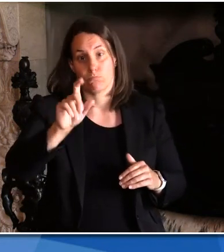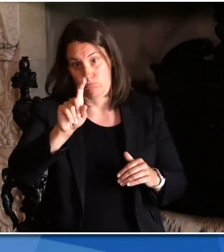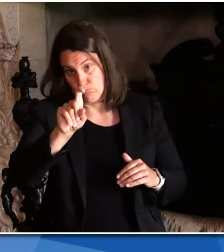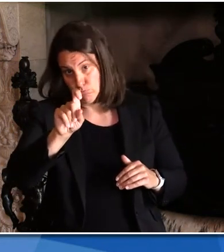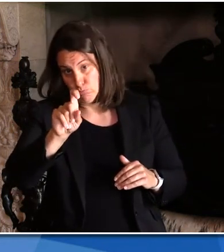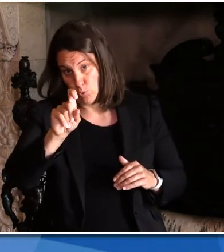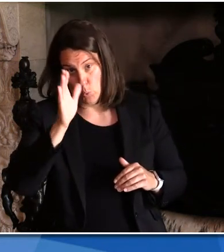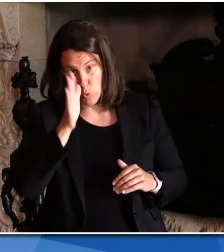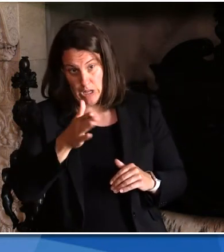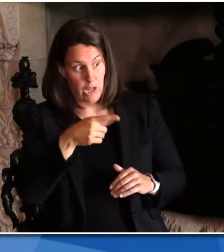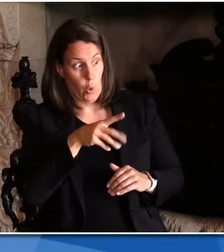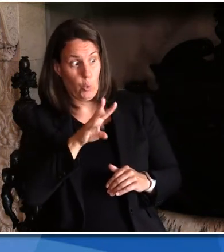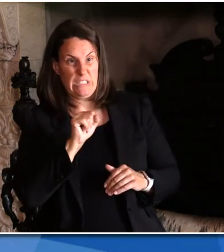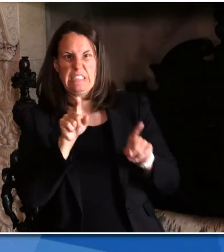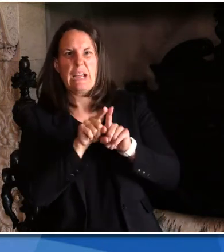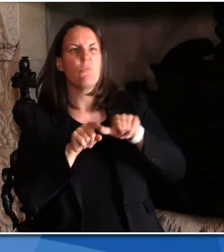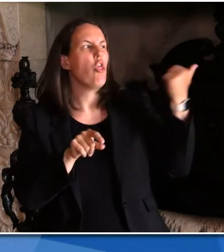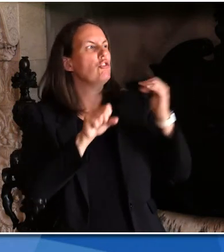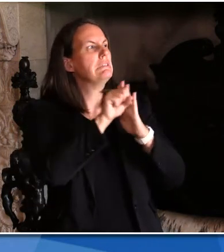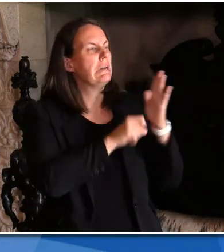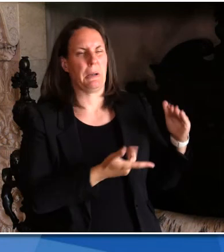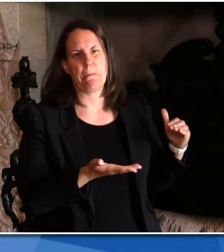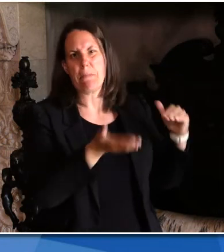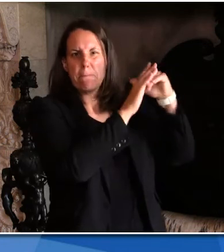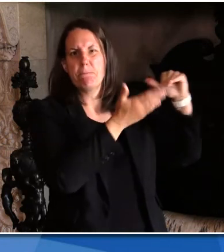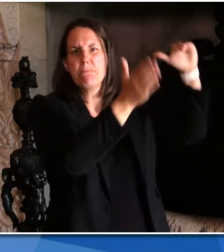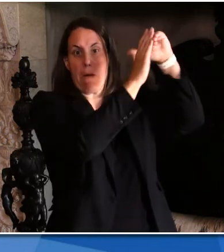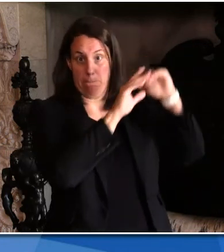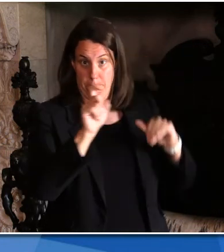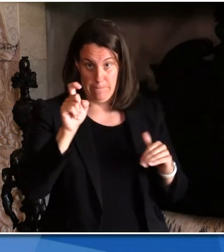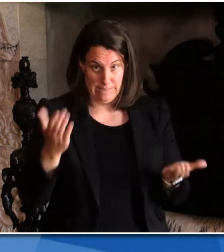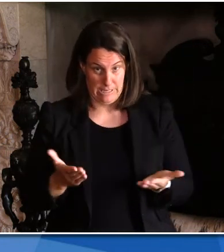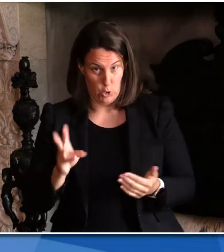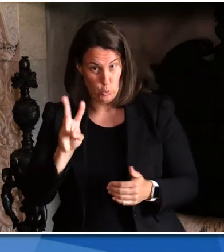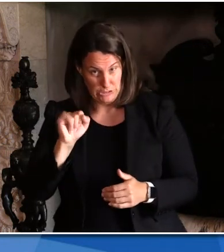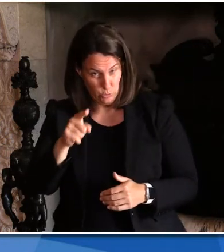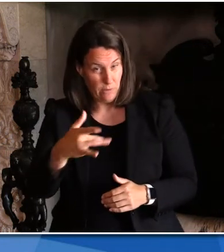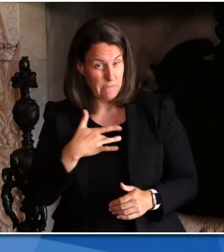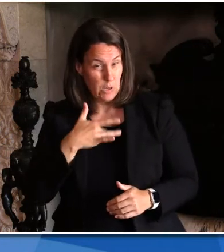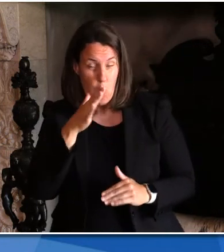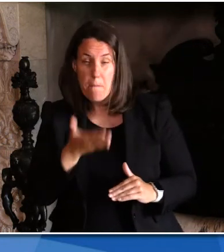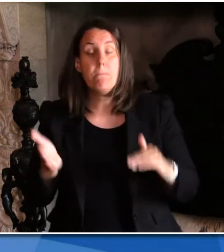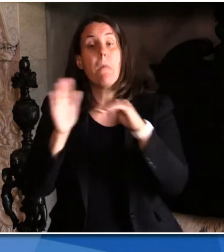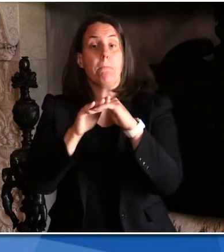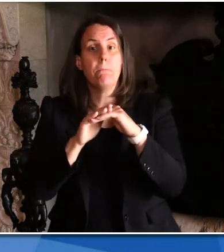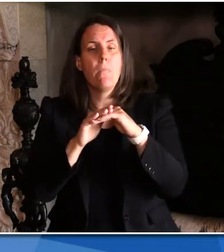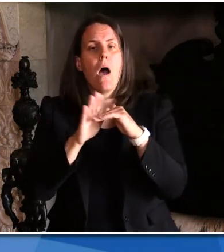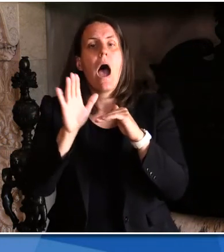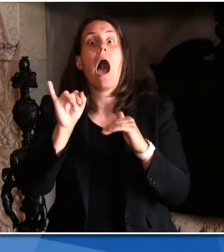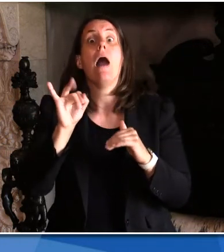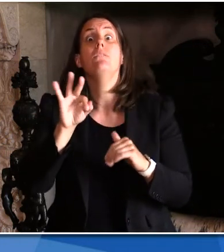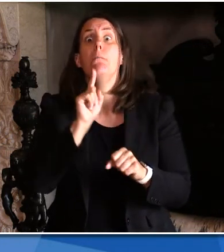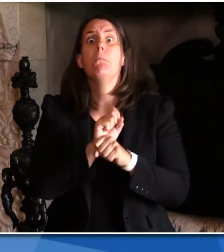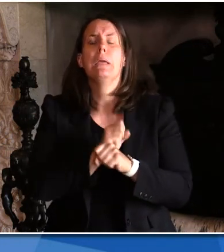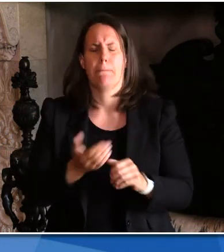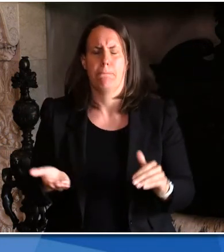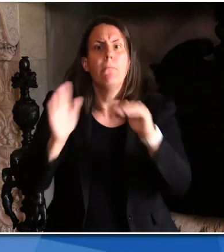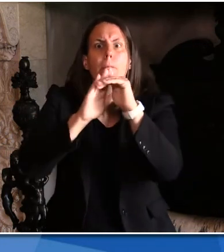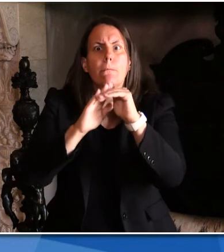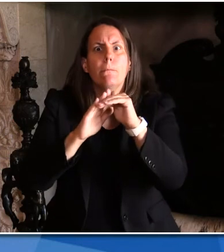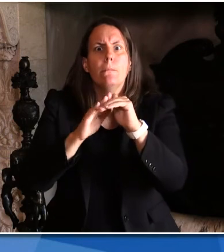experiencing. And if something like that were to happen, what sort of steps, if any, will the state or DHS